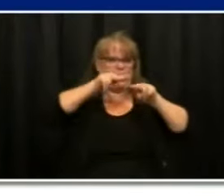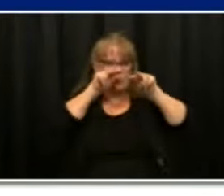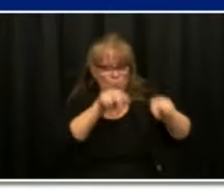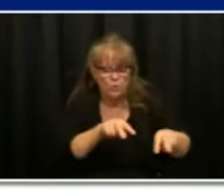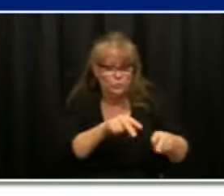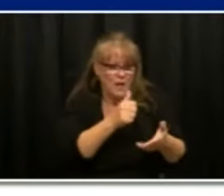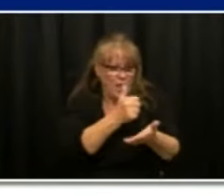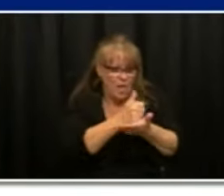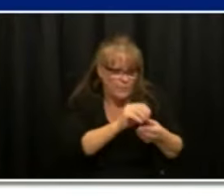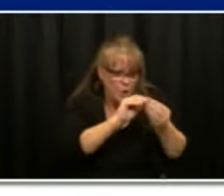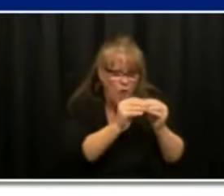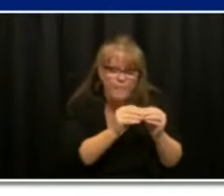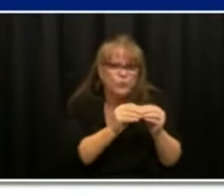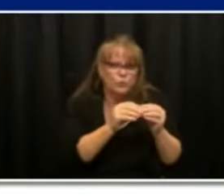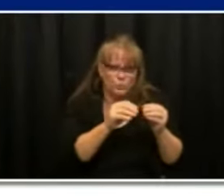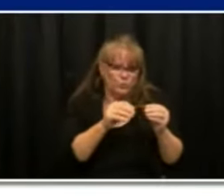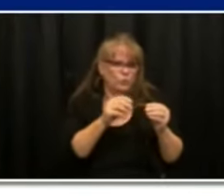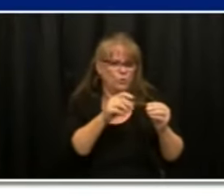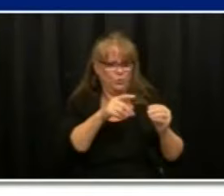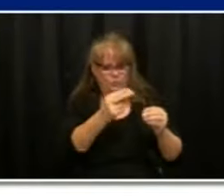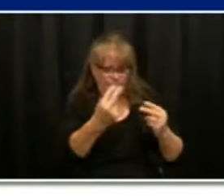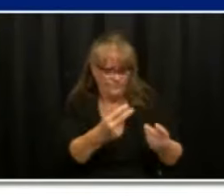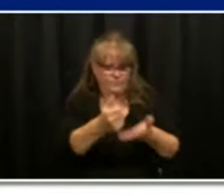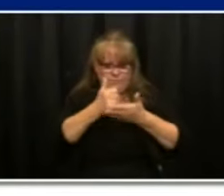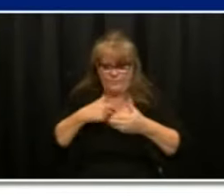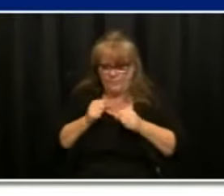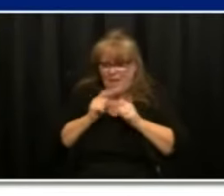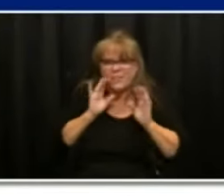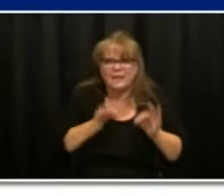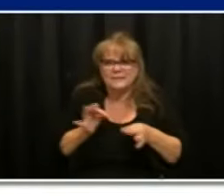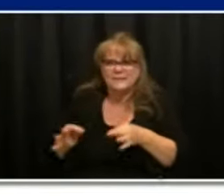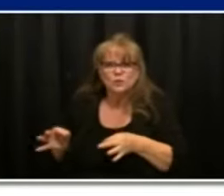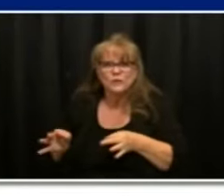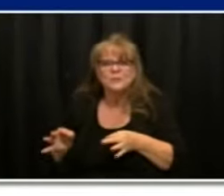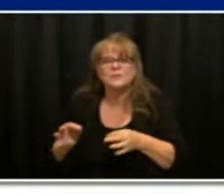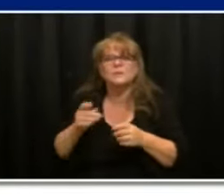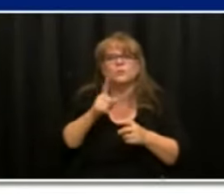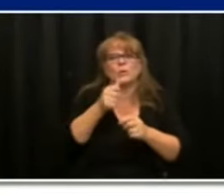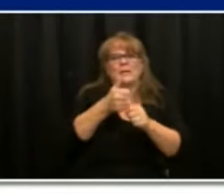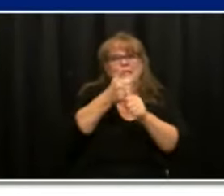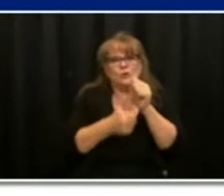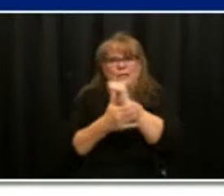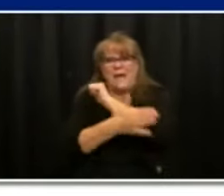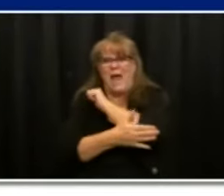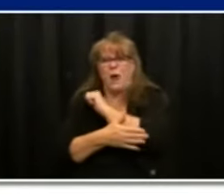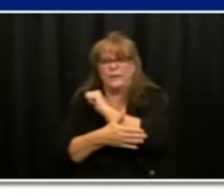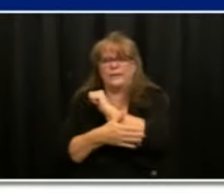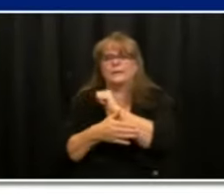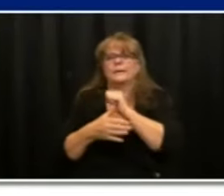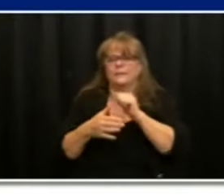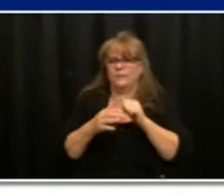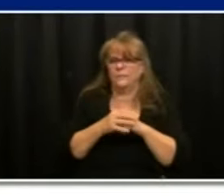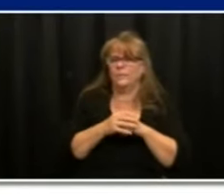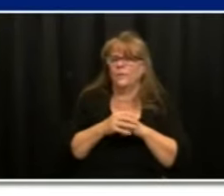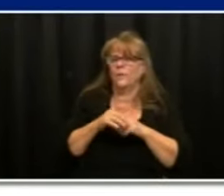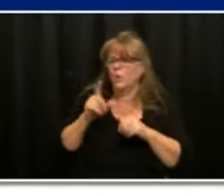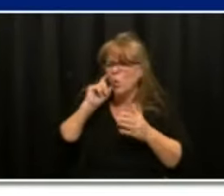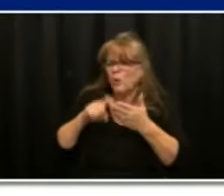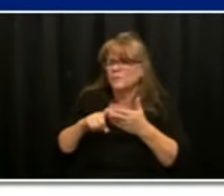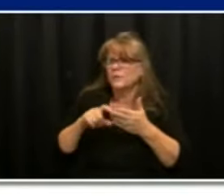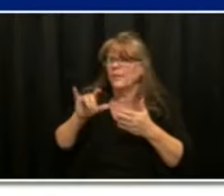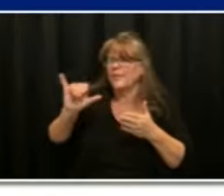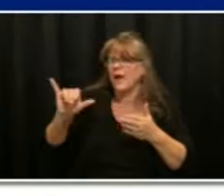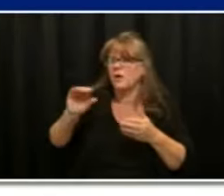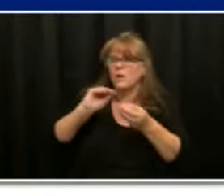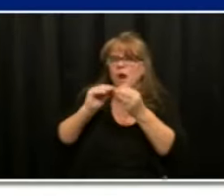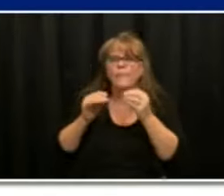state. If a county exceeds their numbers for a certain level, it's like a check engine light. If the light goes on, the county